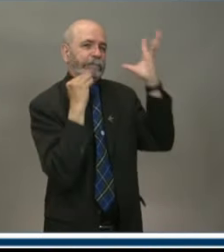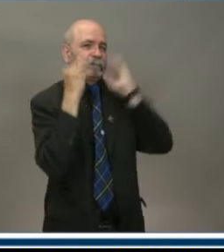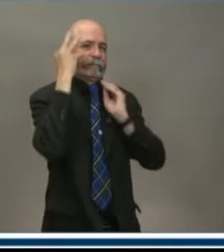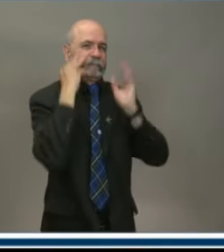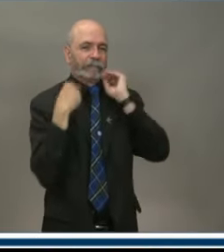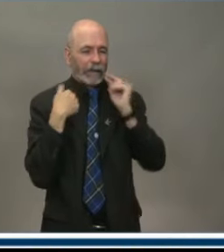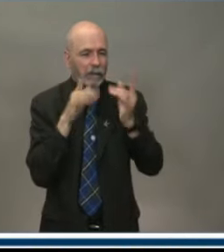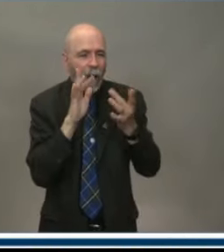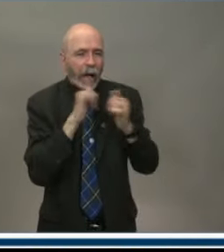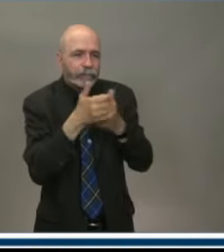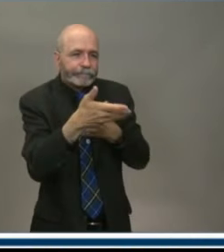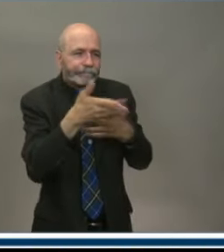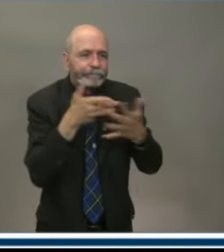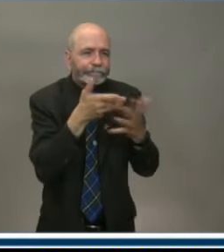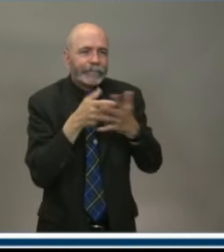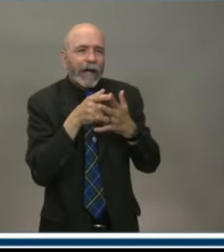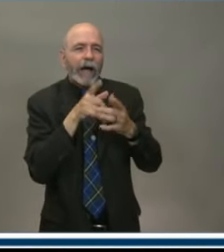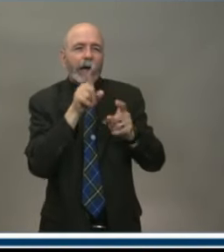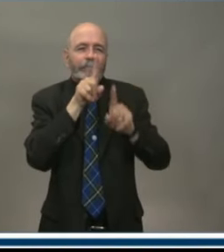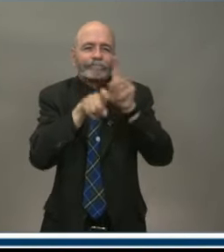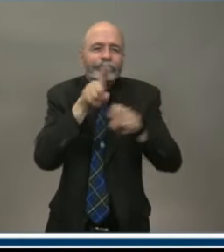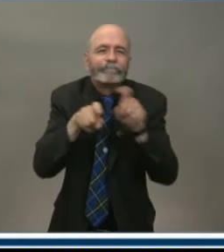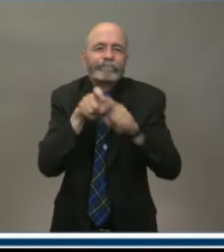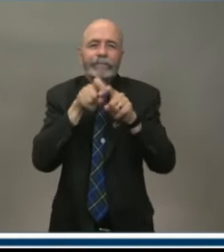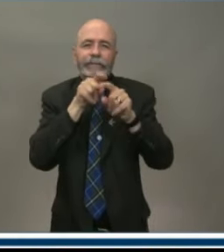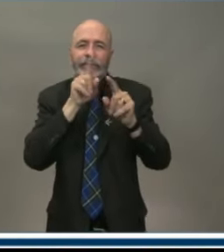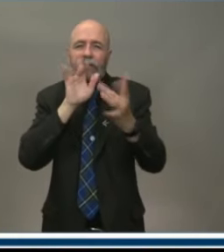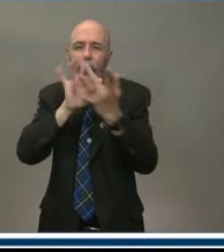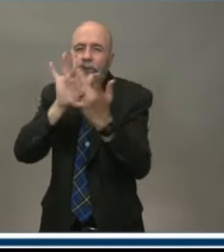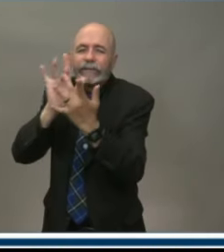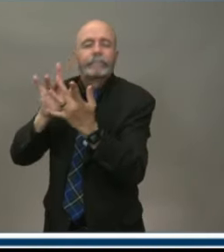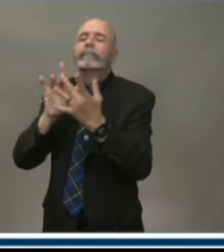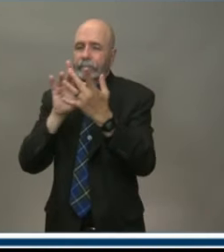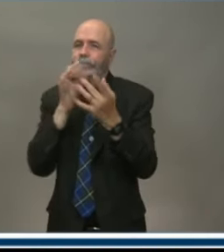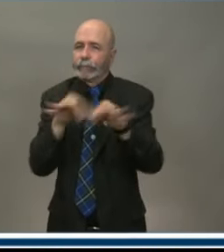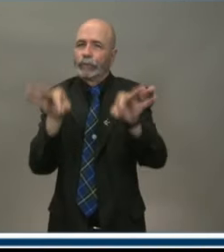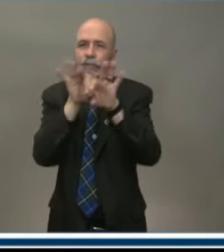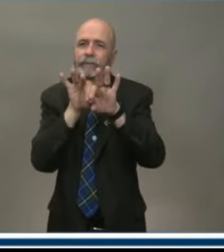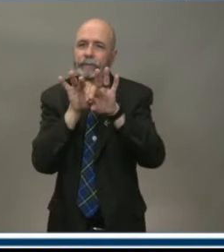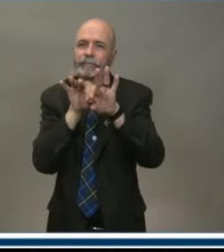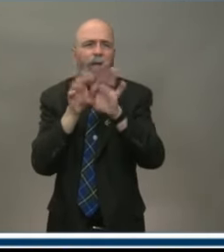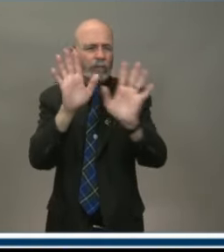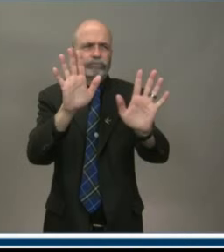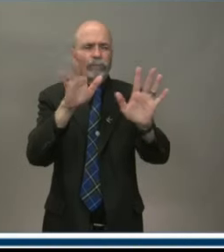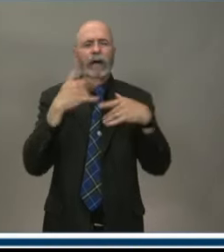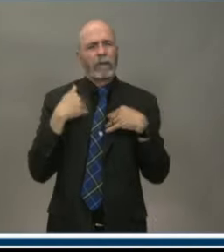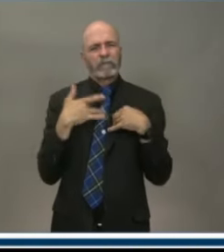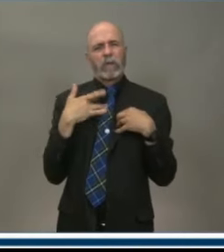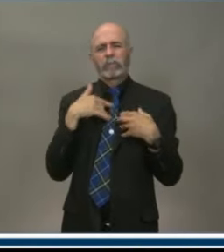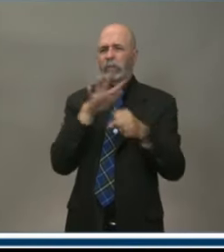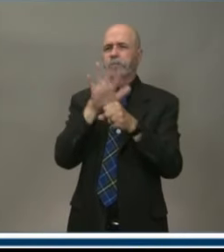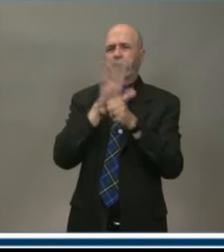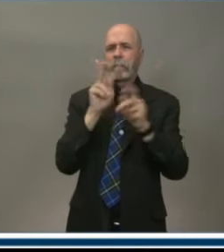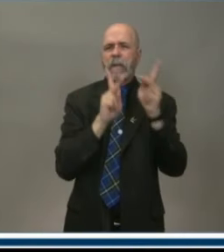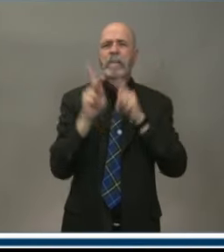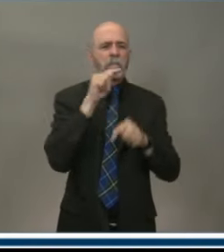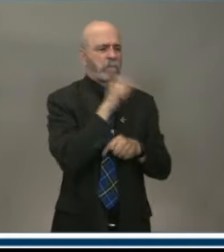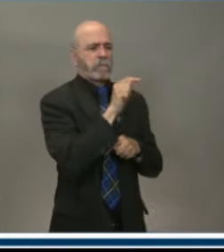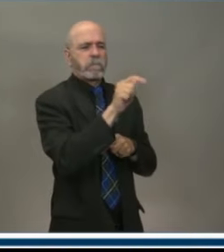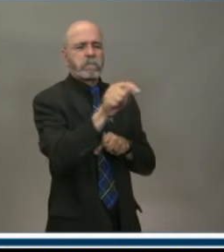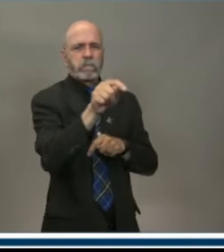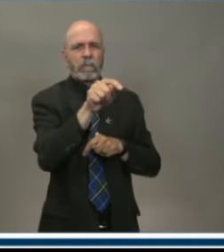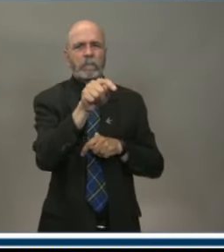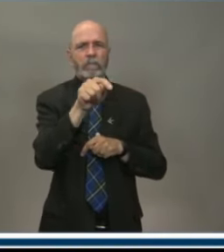just on that work. So we have adequate capacity right now, and we have plans in place that how to get additional supports if that was